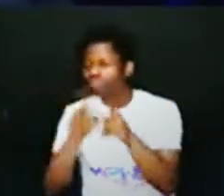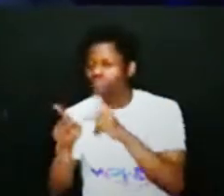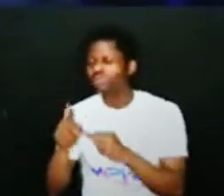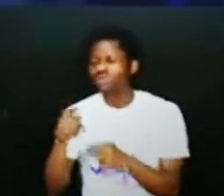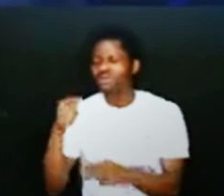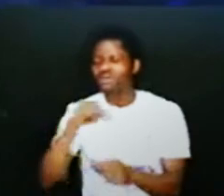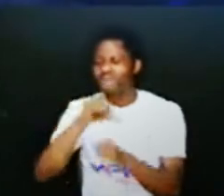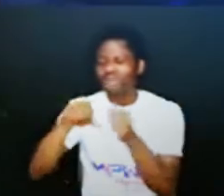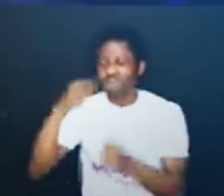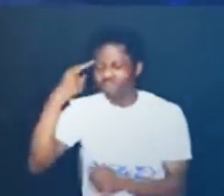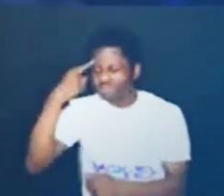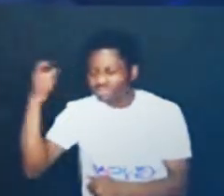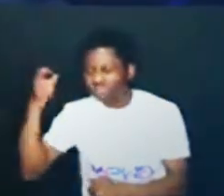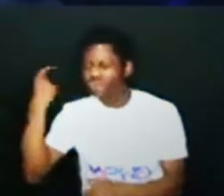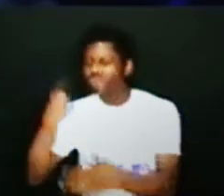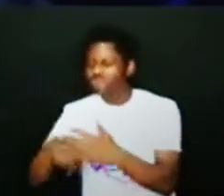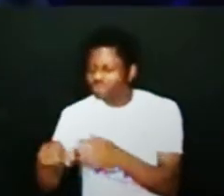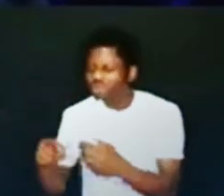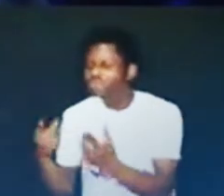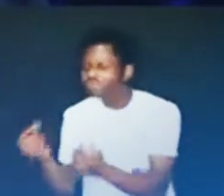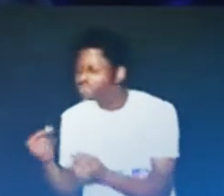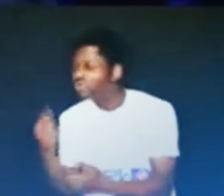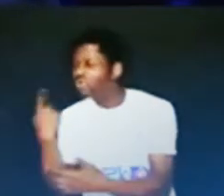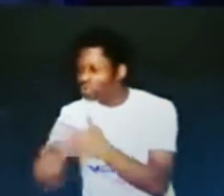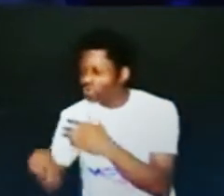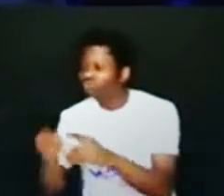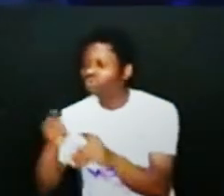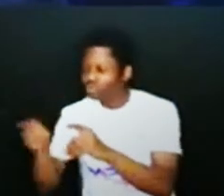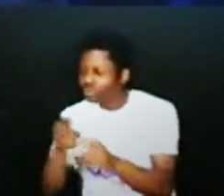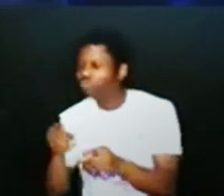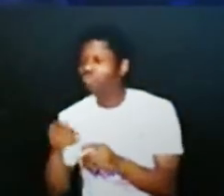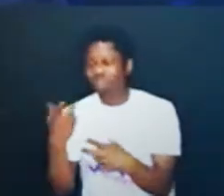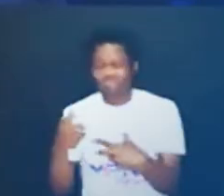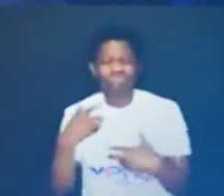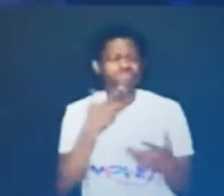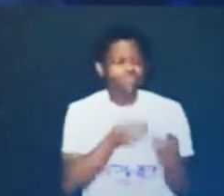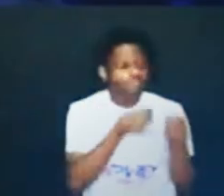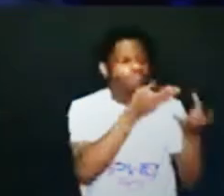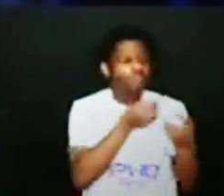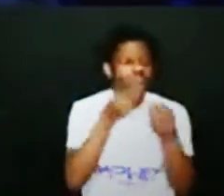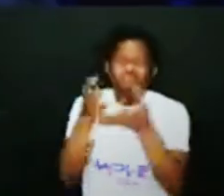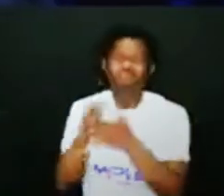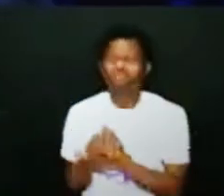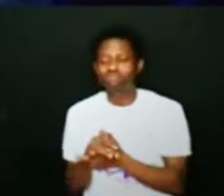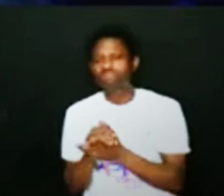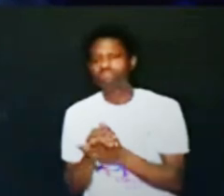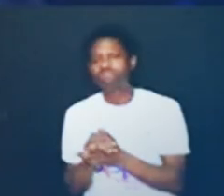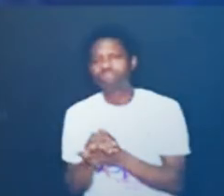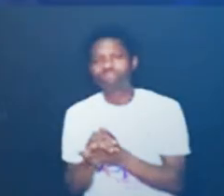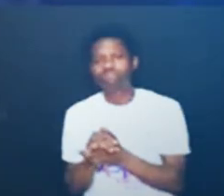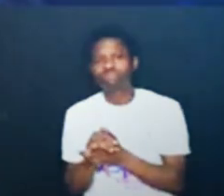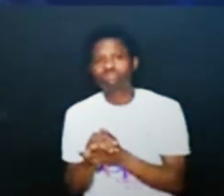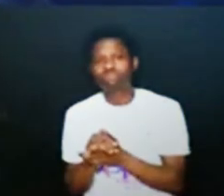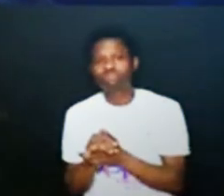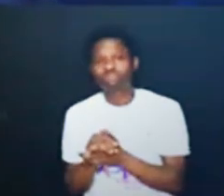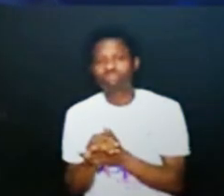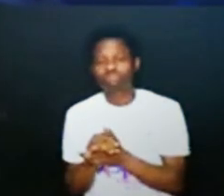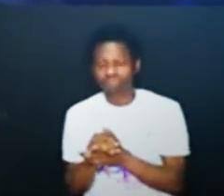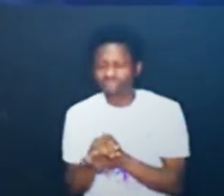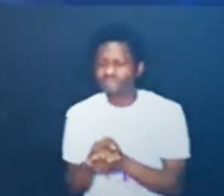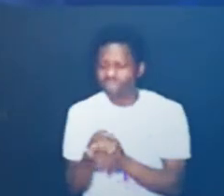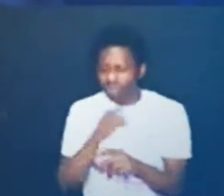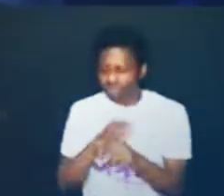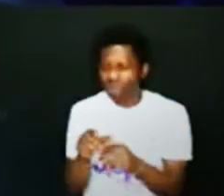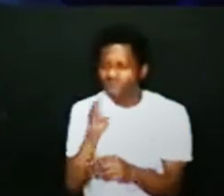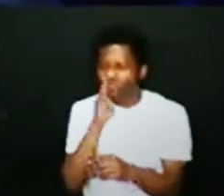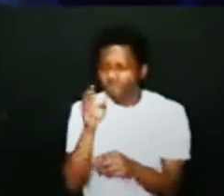want to do and all that. Please be careful the people you share your dreams with. I'm not talking about sleeping and seeing angels, but